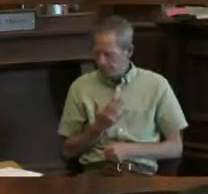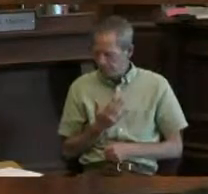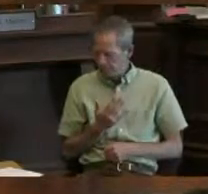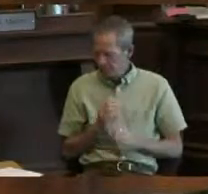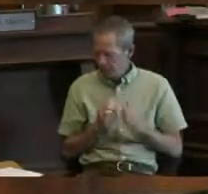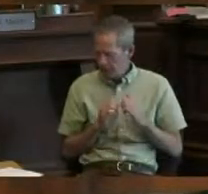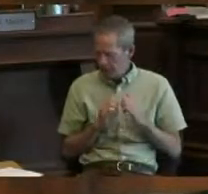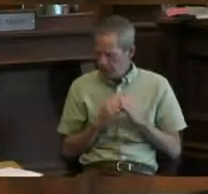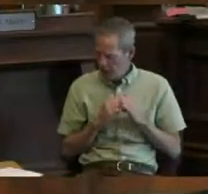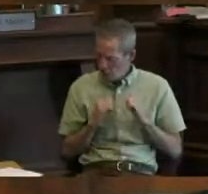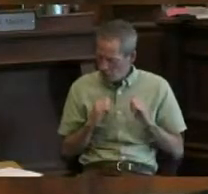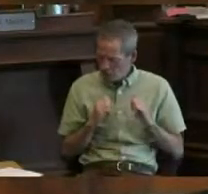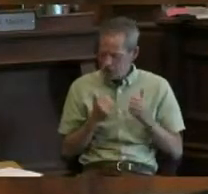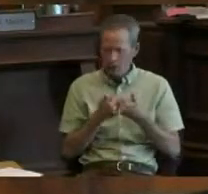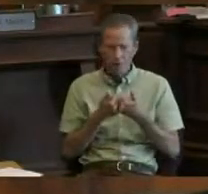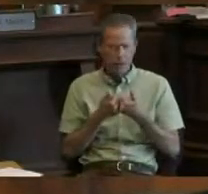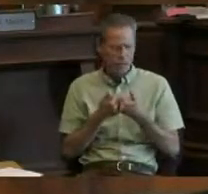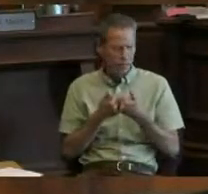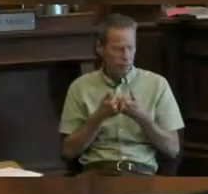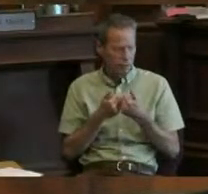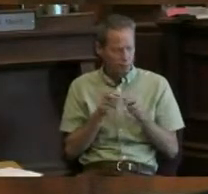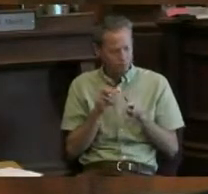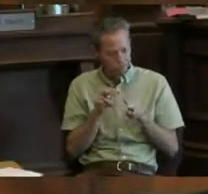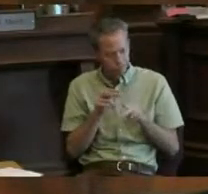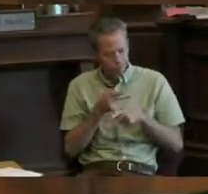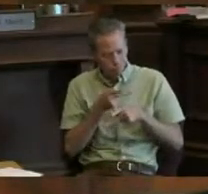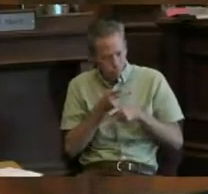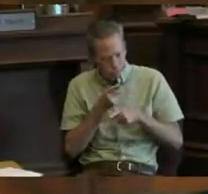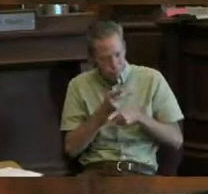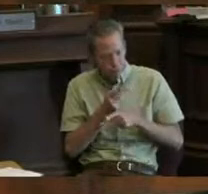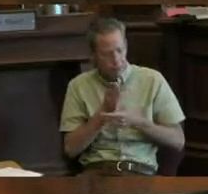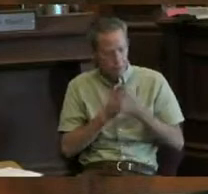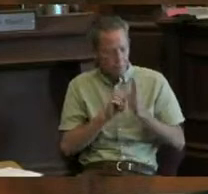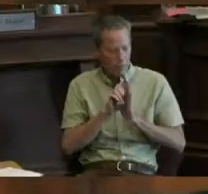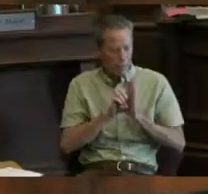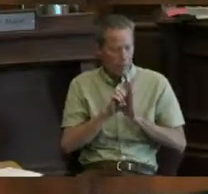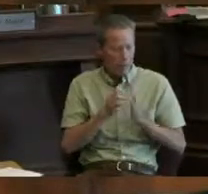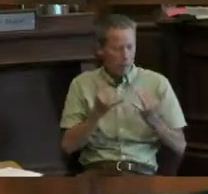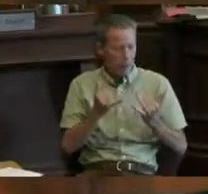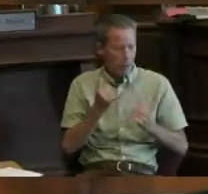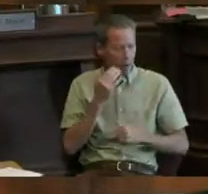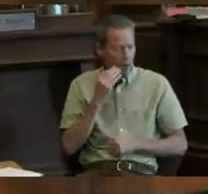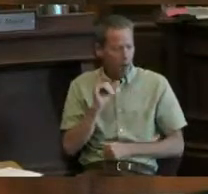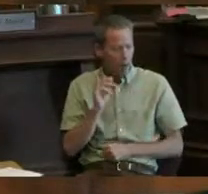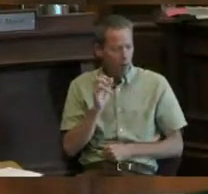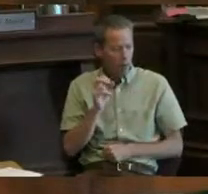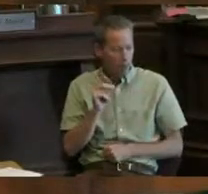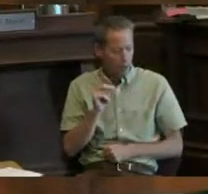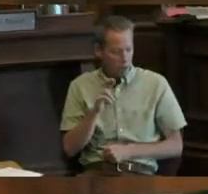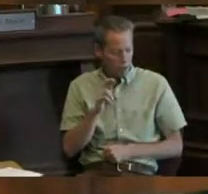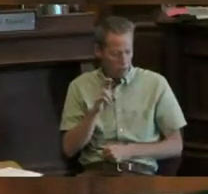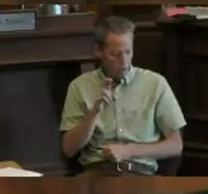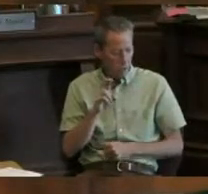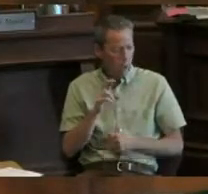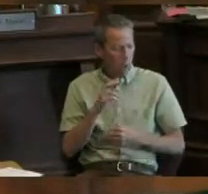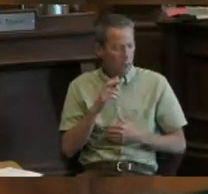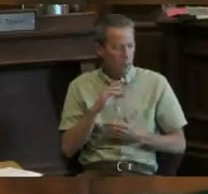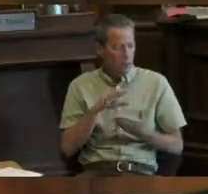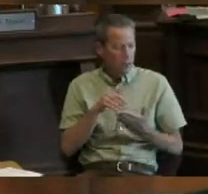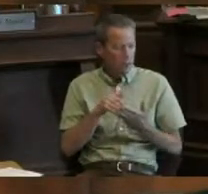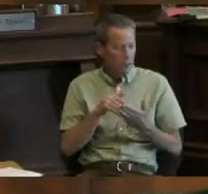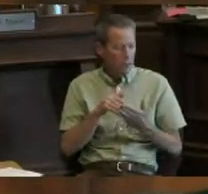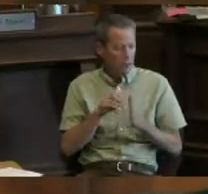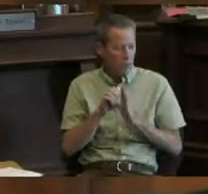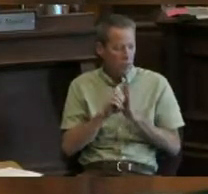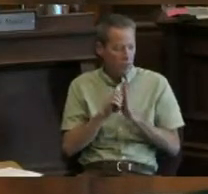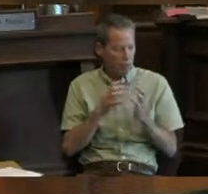how challenging it is to keep on top of some of the elevators now. I mean, I know that at the Jackson R Center, for example, the elevator